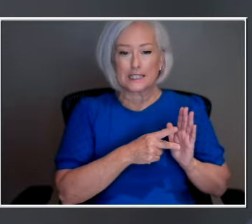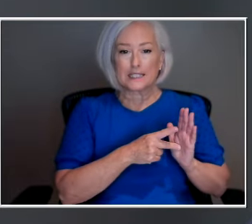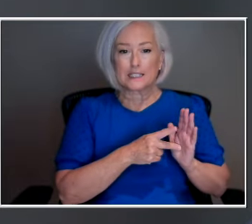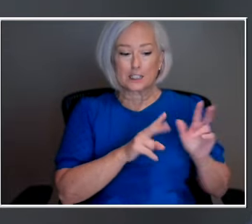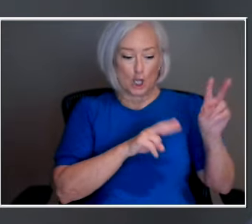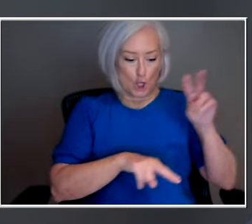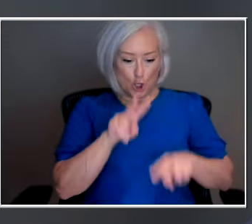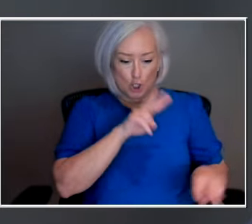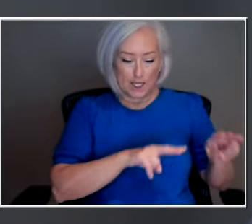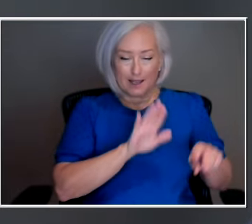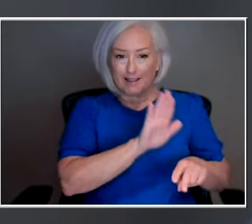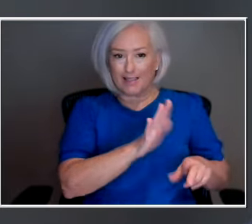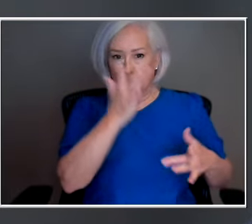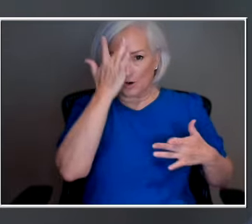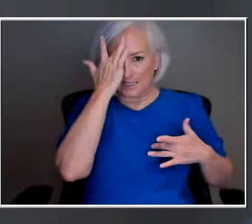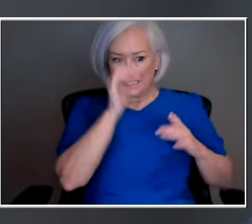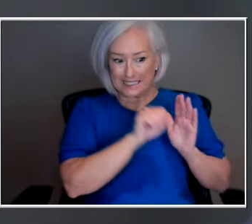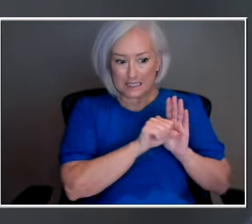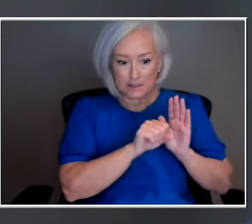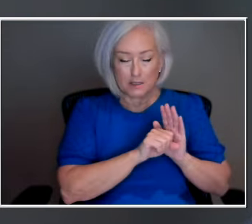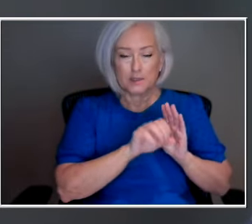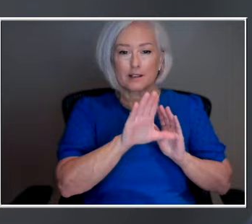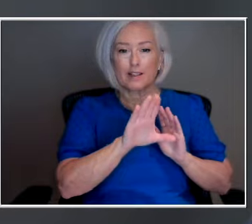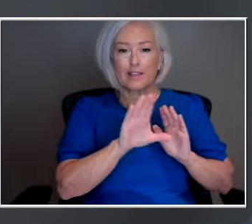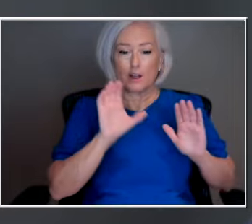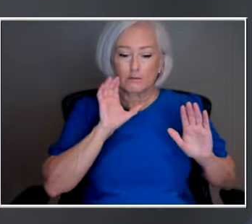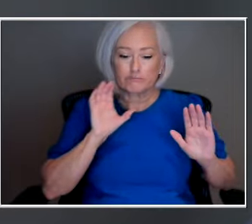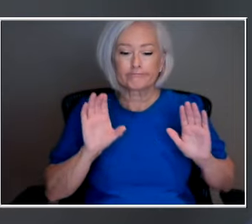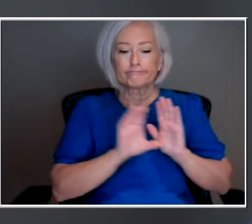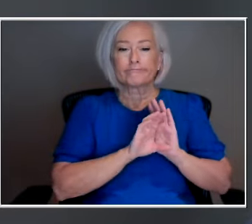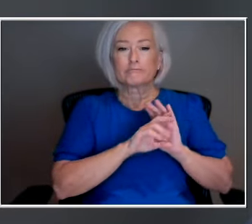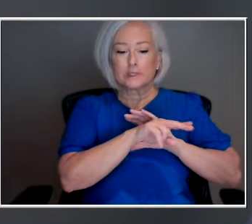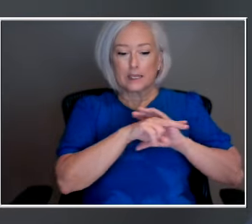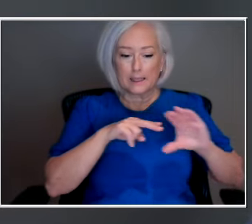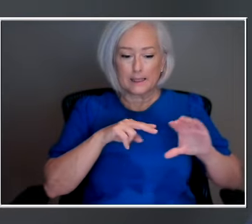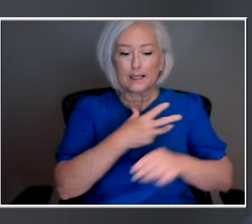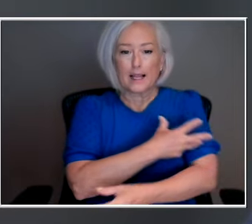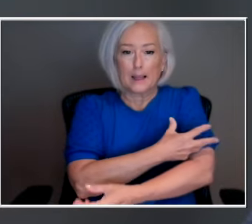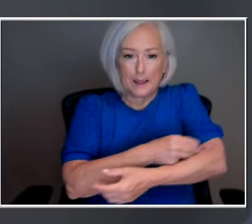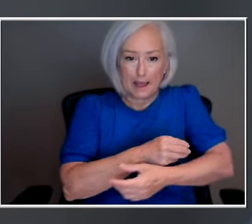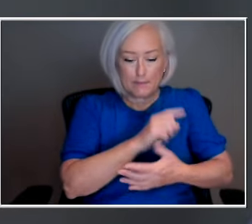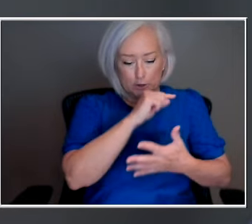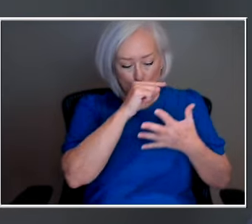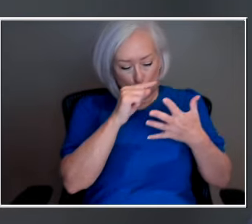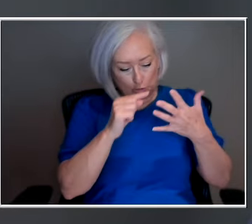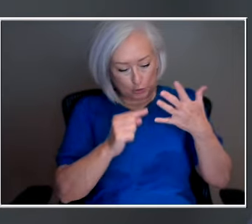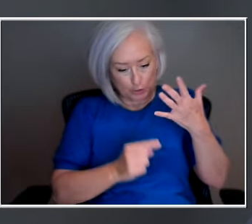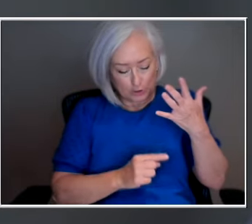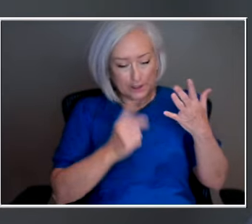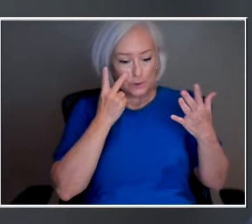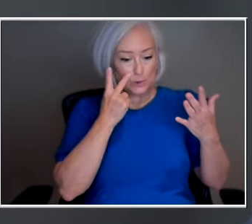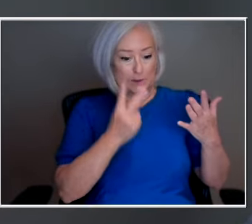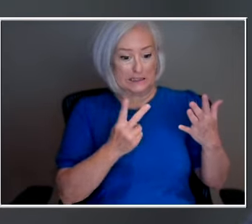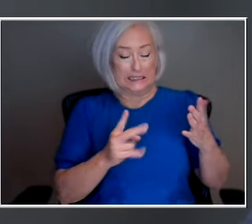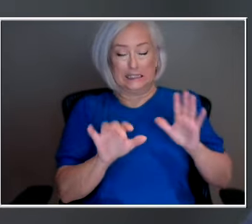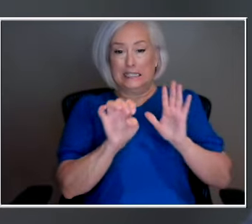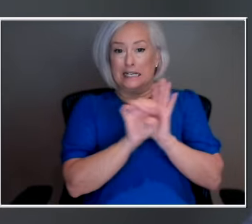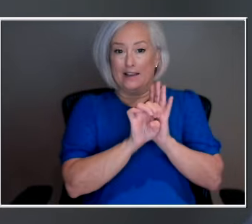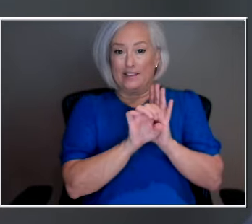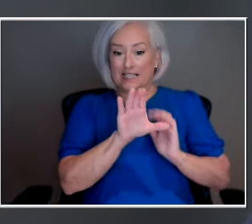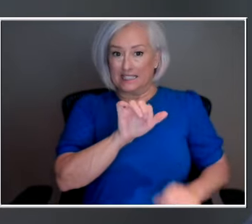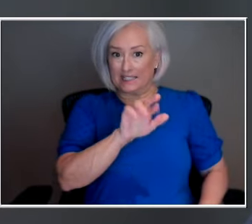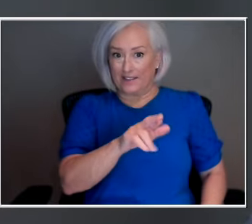symptoms, imaging studies, lab values, and see if we have any evidence of cancer. And if we don't